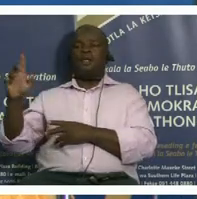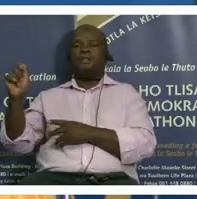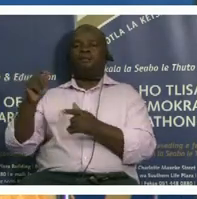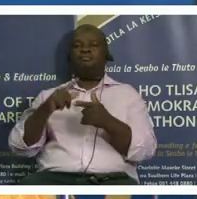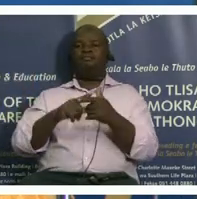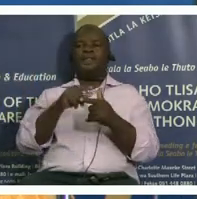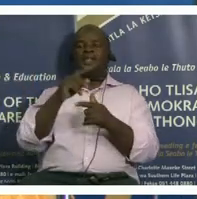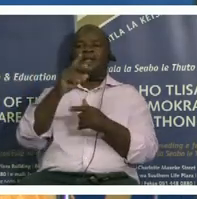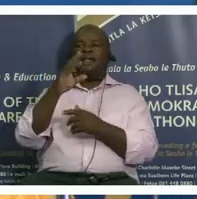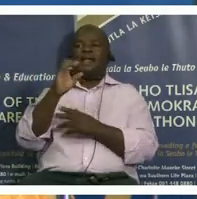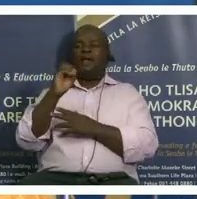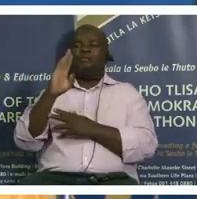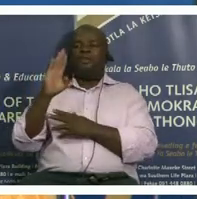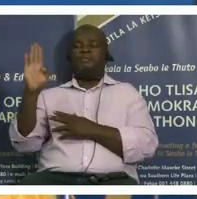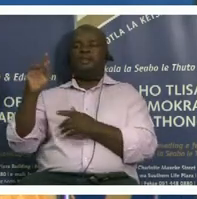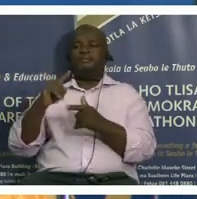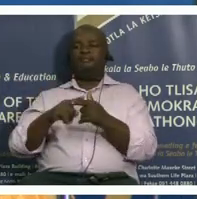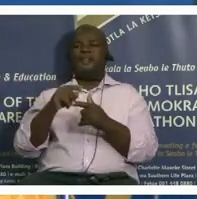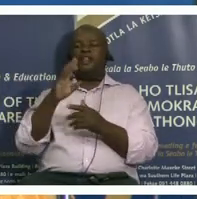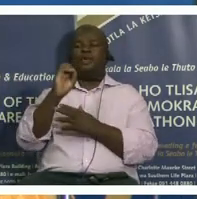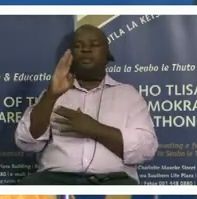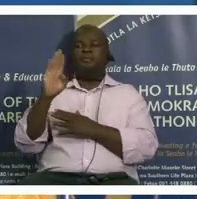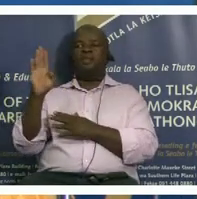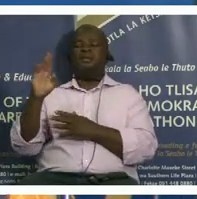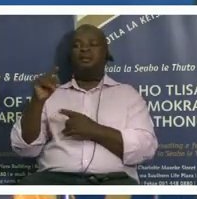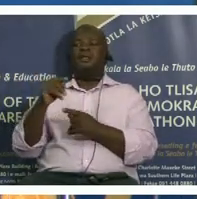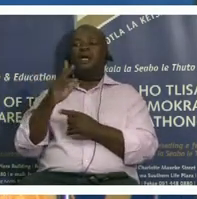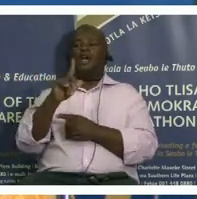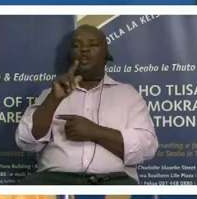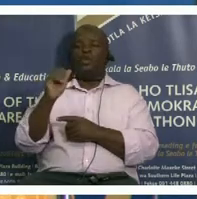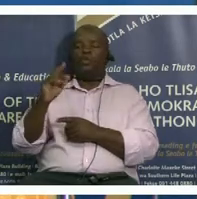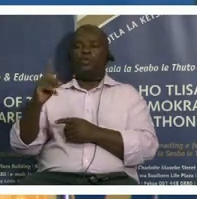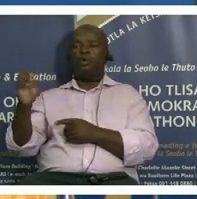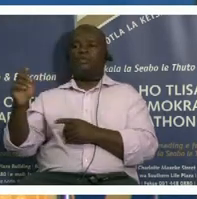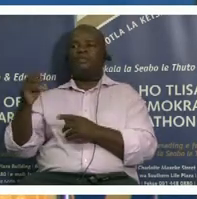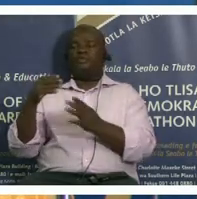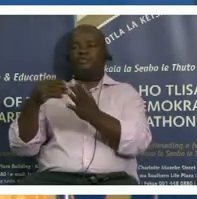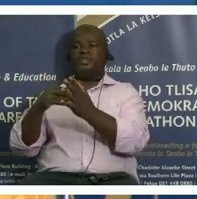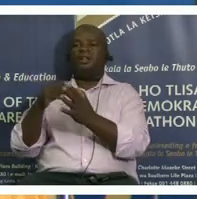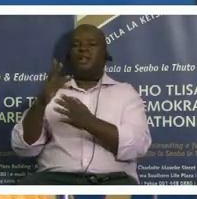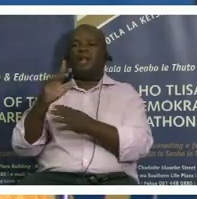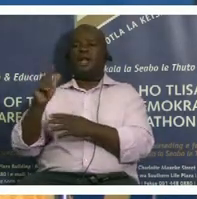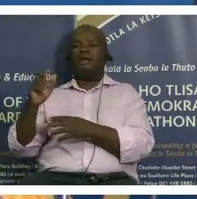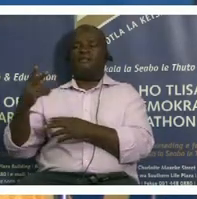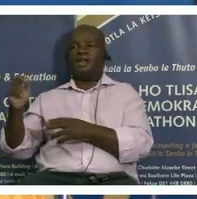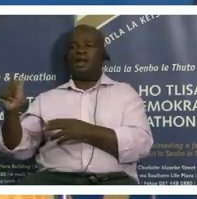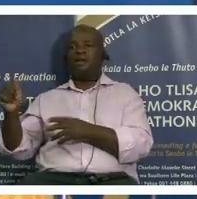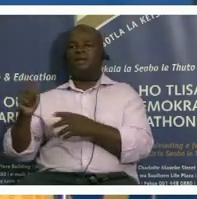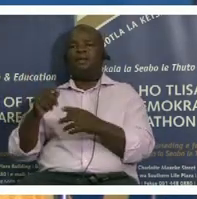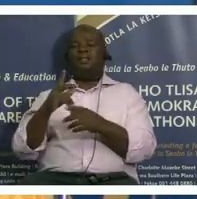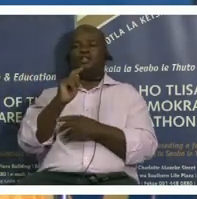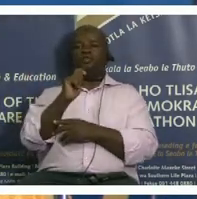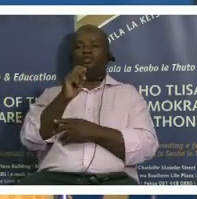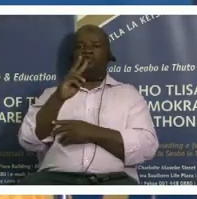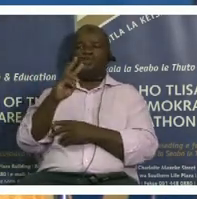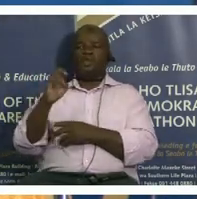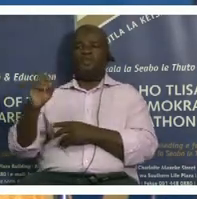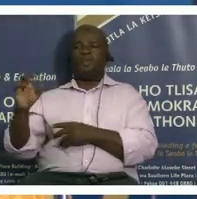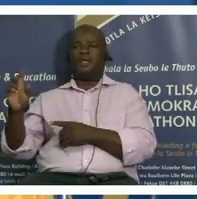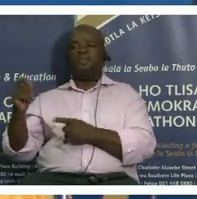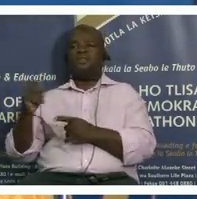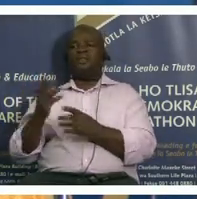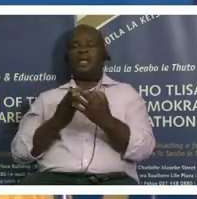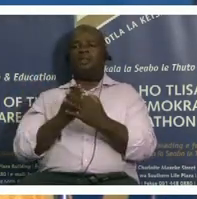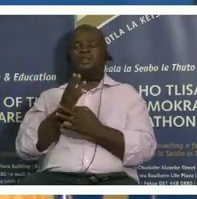Tweling, diverged up to Bloemfontein, Lekhof to Havenga, Tweespruit Access Road, and the